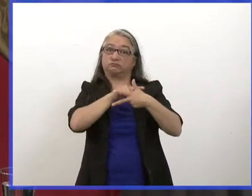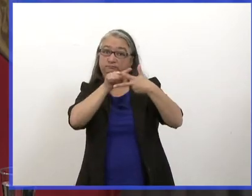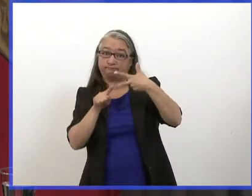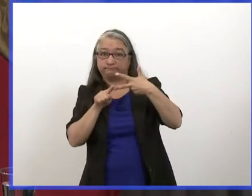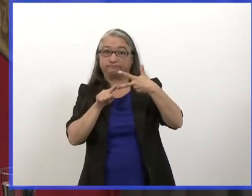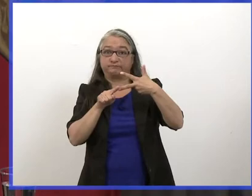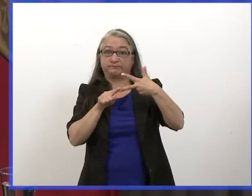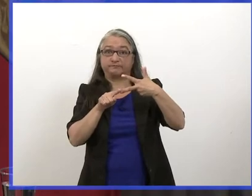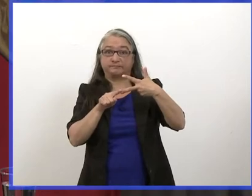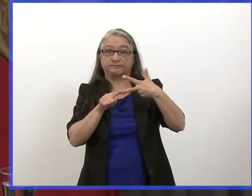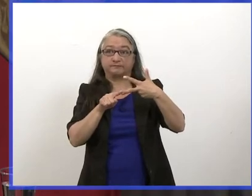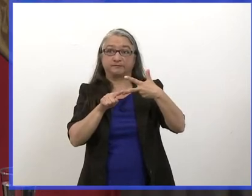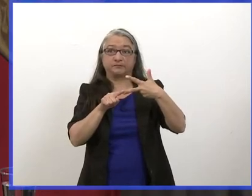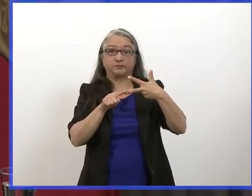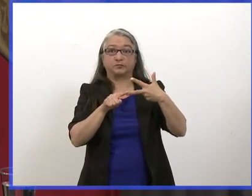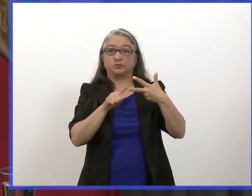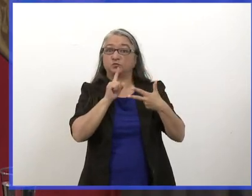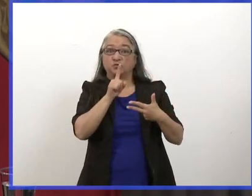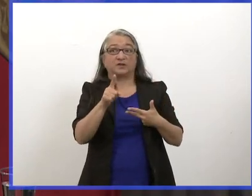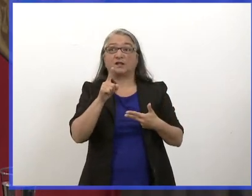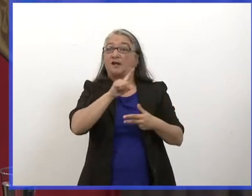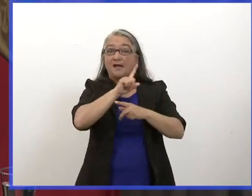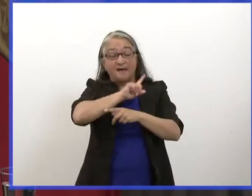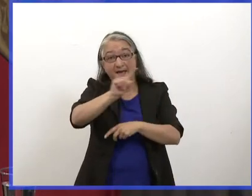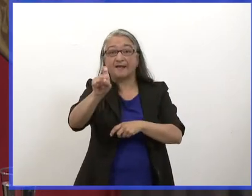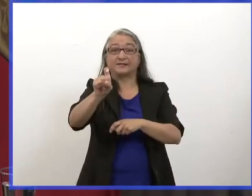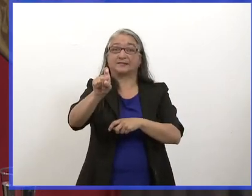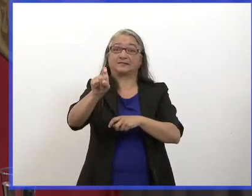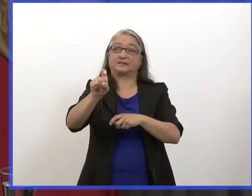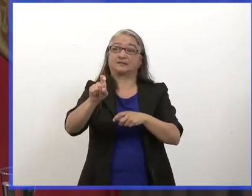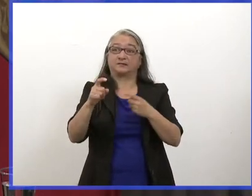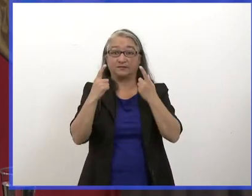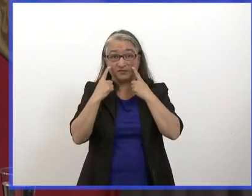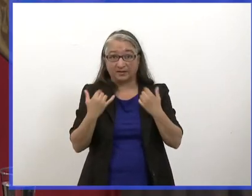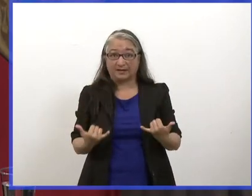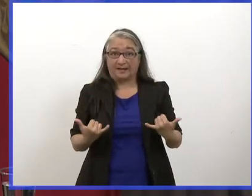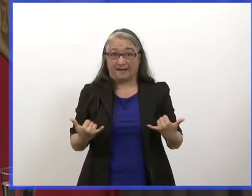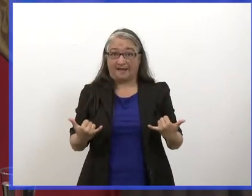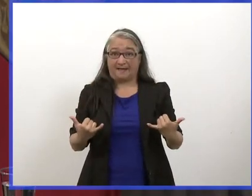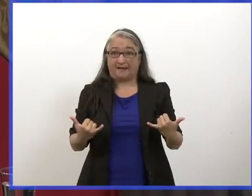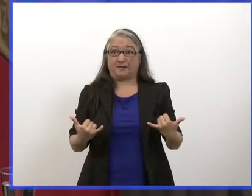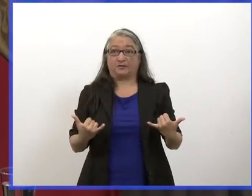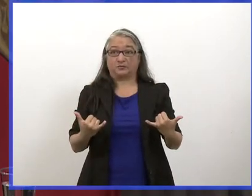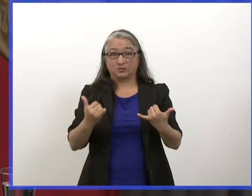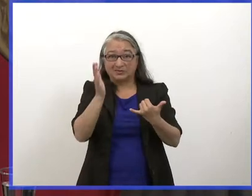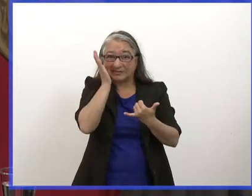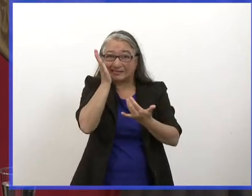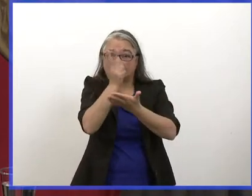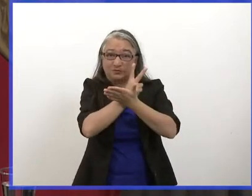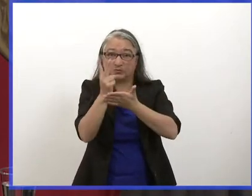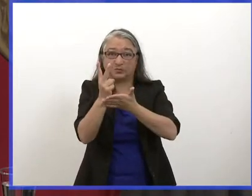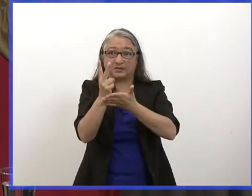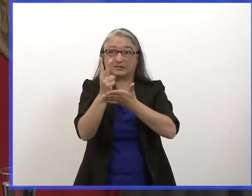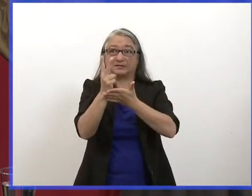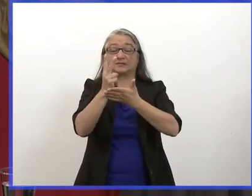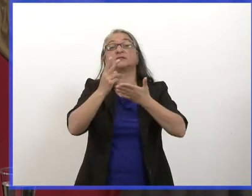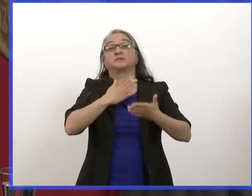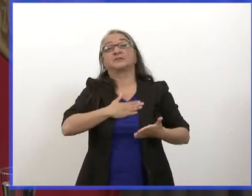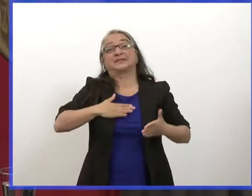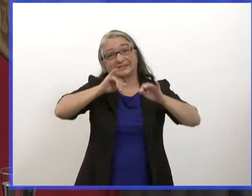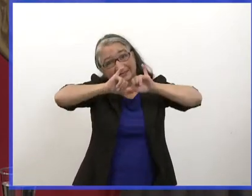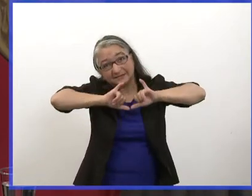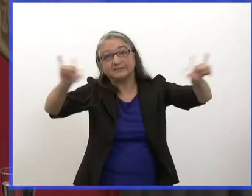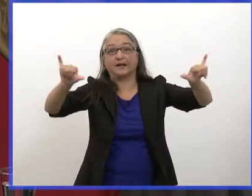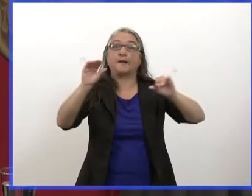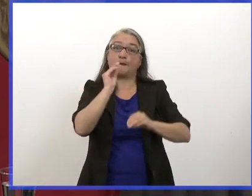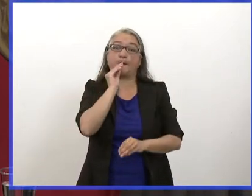possible over the next 2 weeks so that our hospitals and our medical teams have the capacity to care for Manitobans,